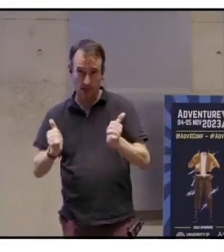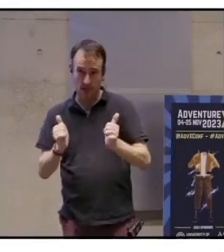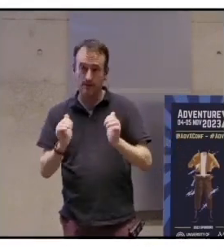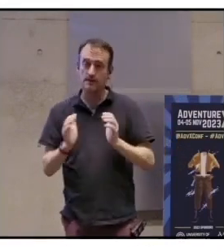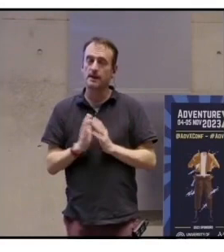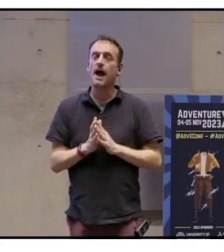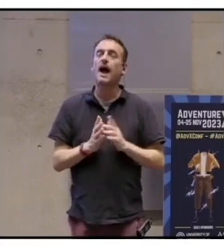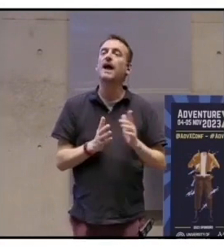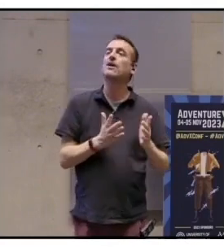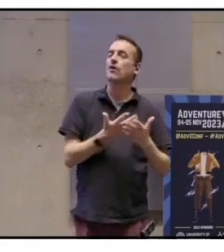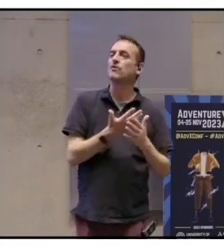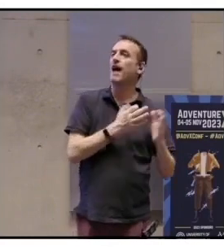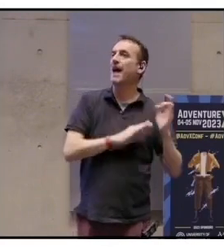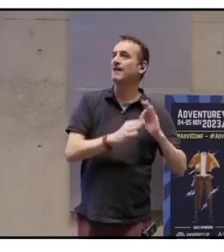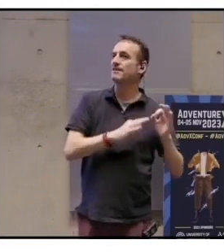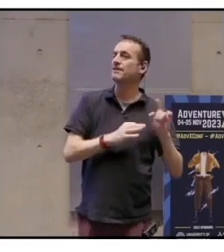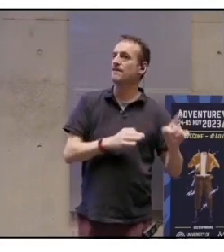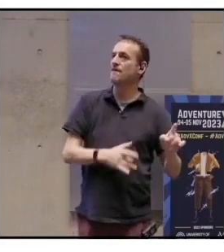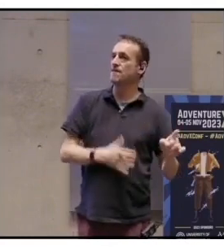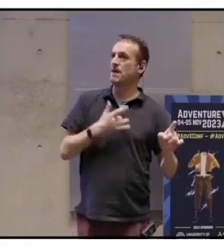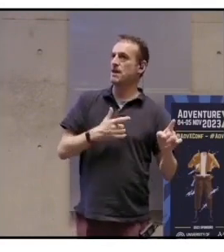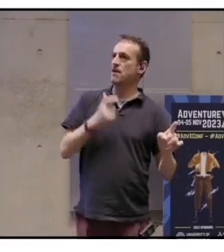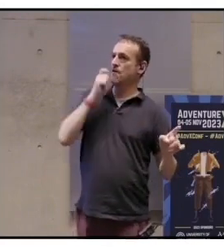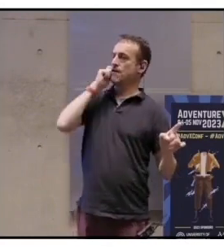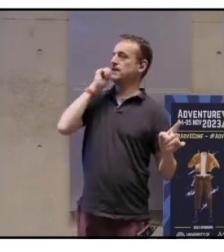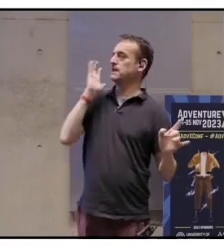most actors.